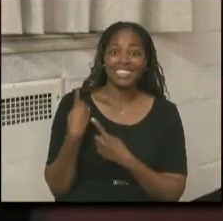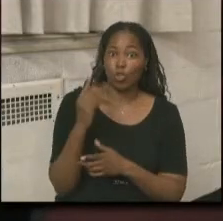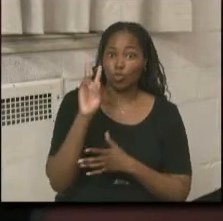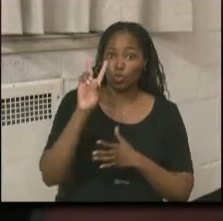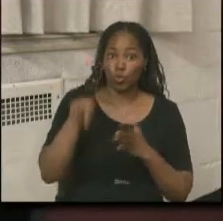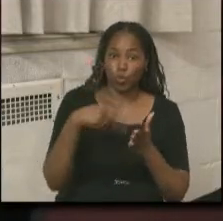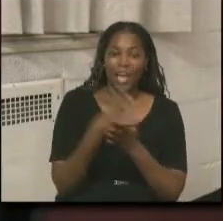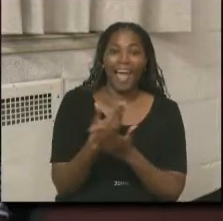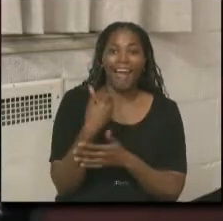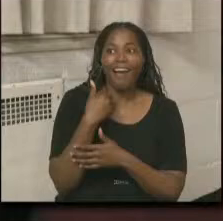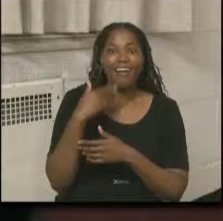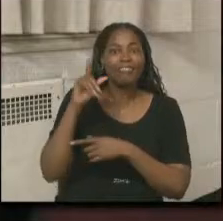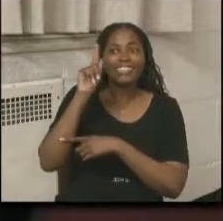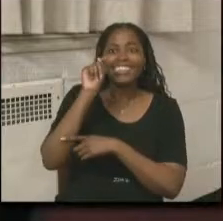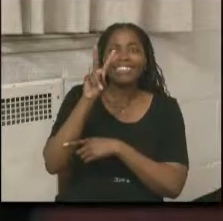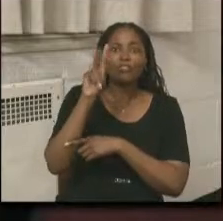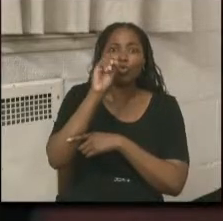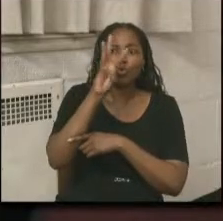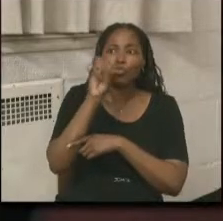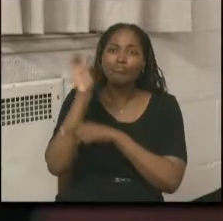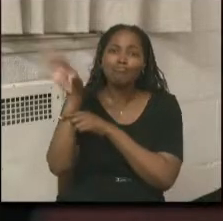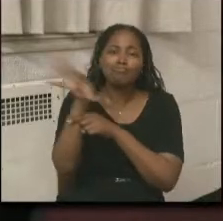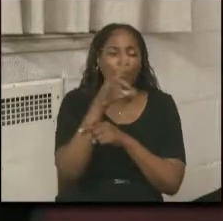that was PGCPS at its finest.